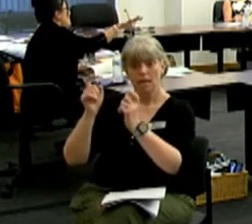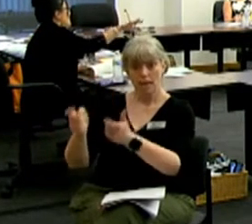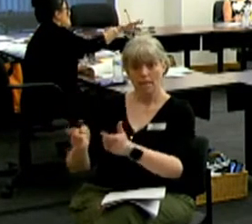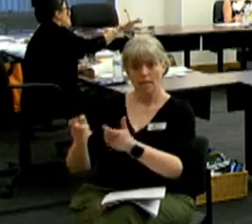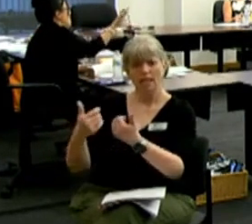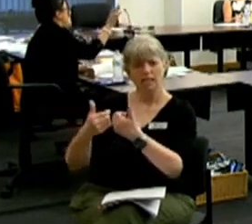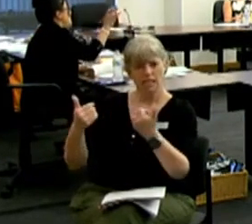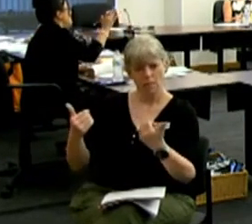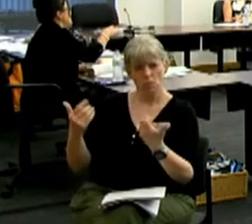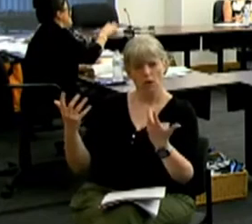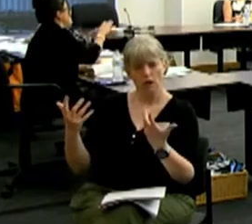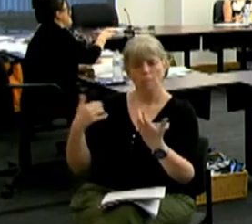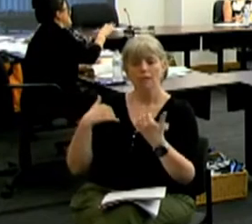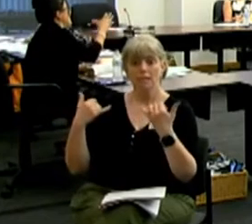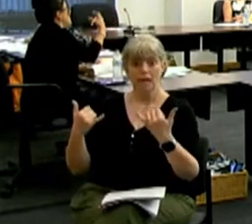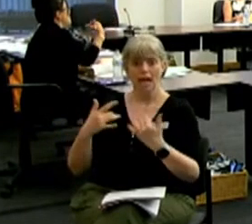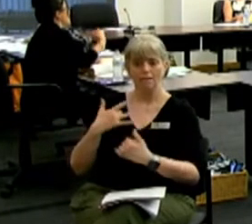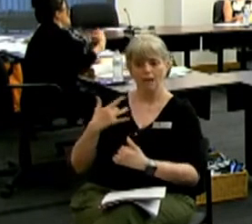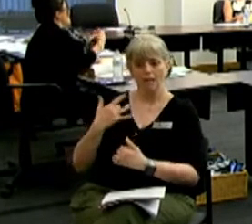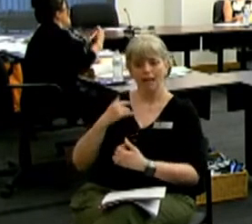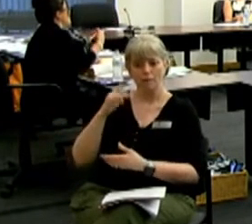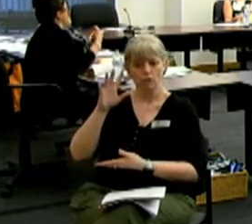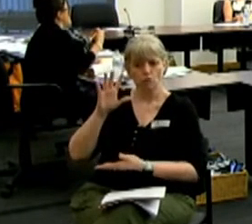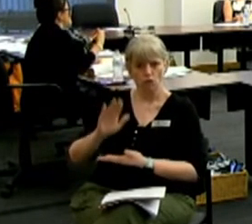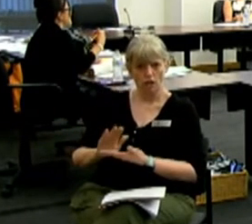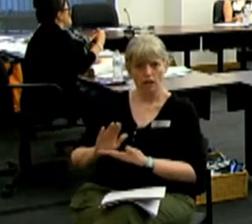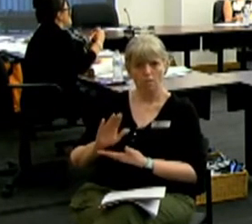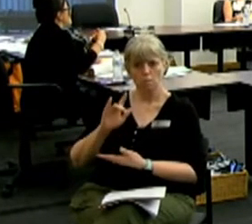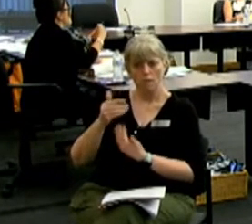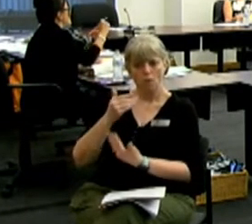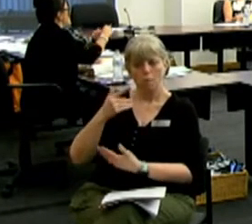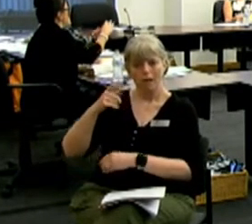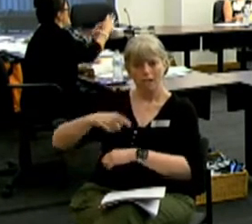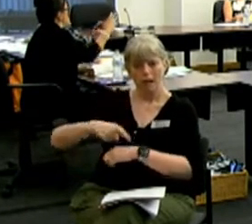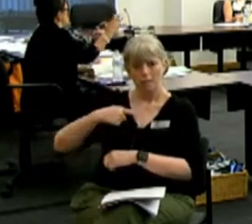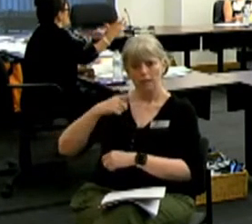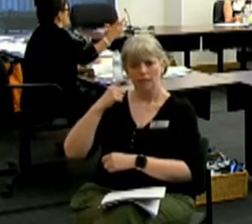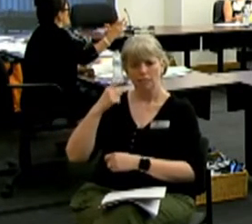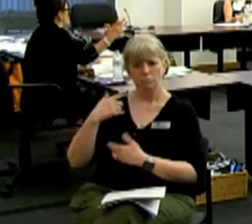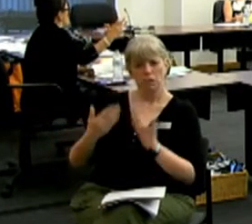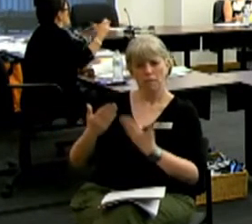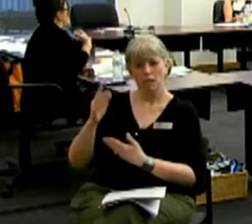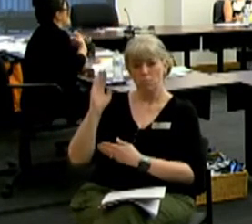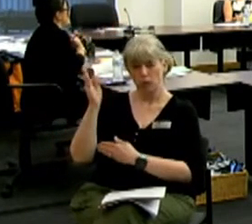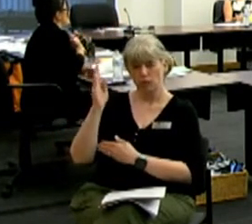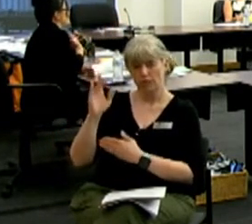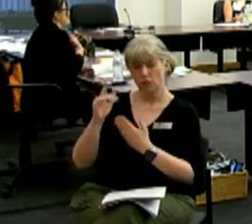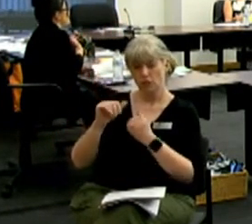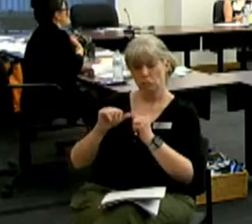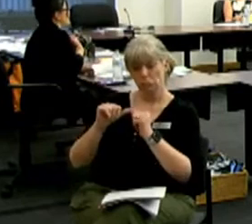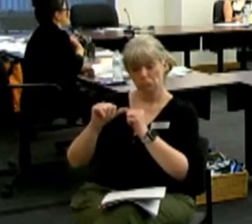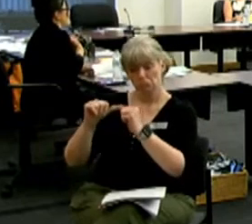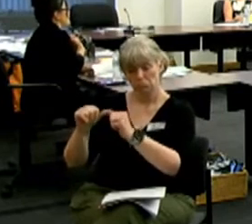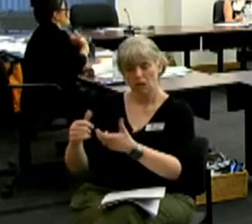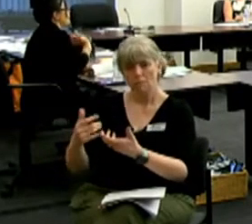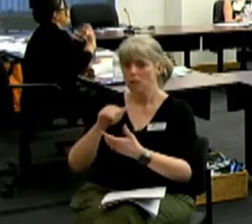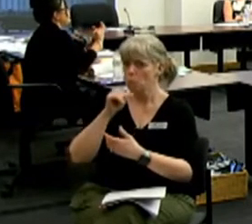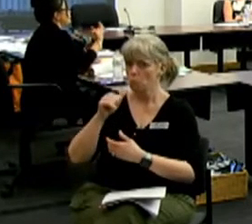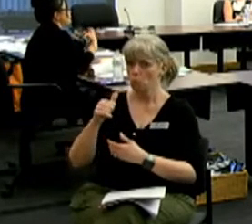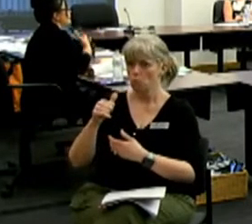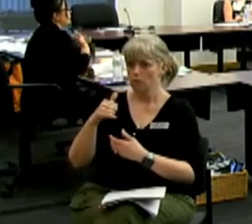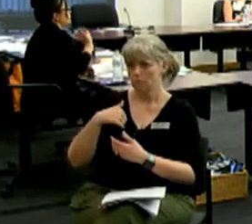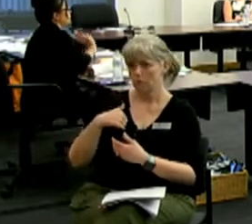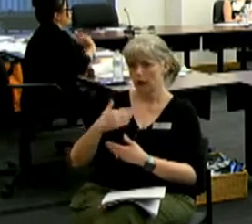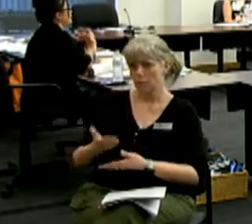is separate. Because today I felt like I was shut down before my time because maybe the presentation took a while, but that wasn't me bringing up